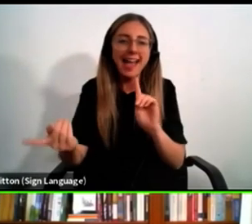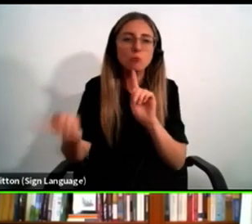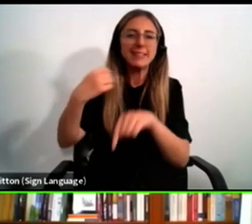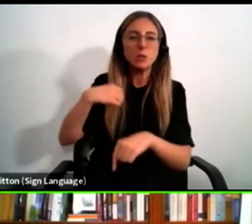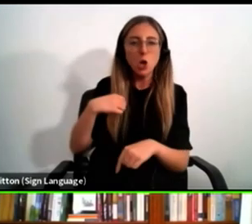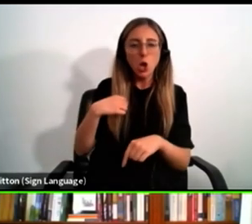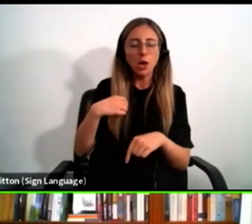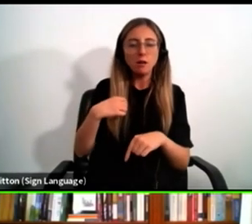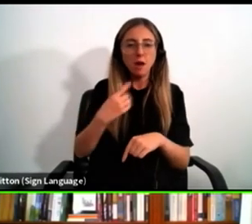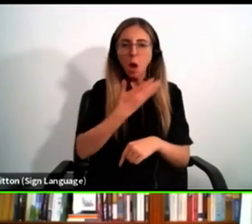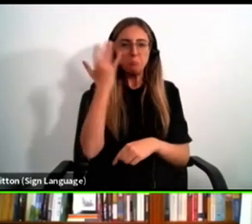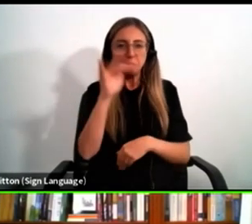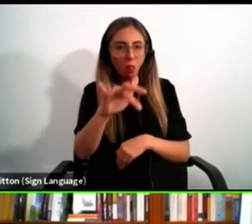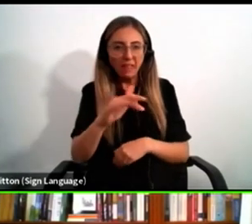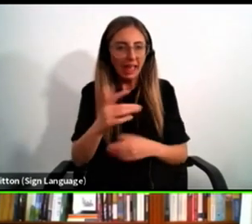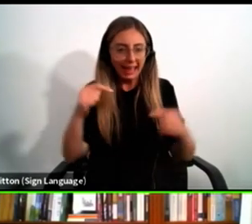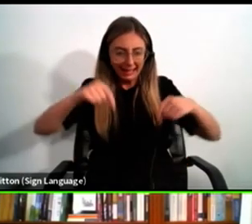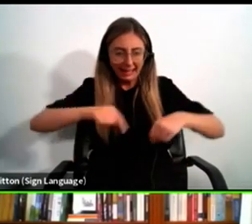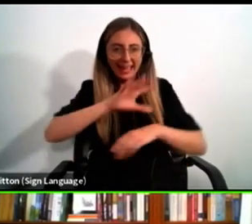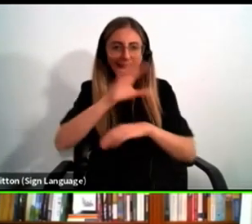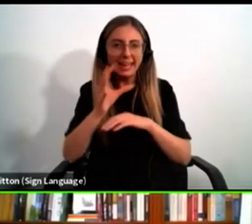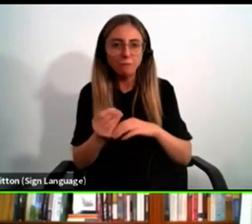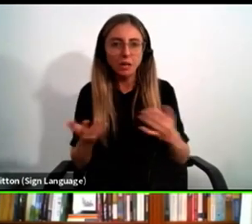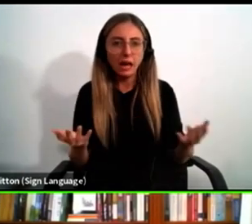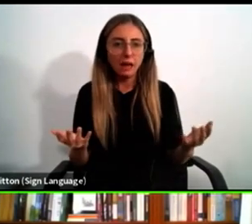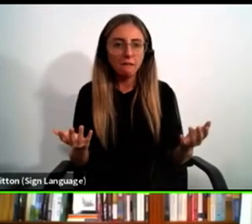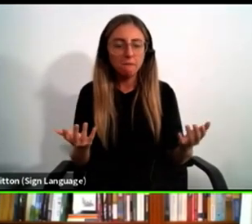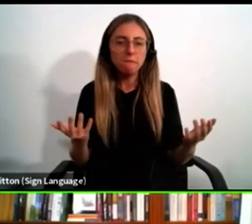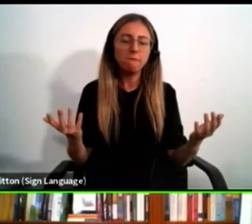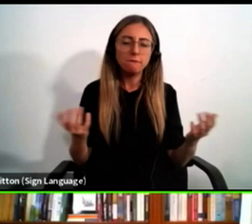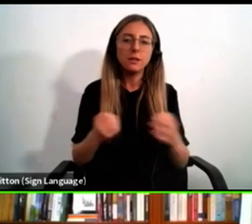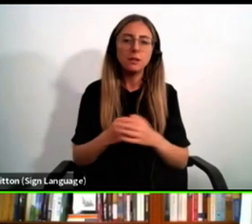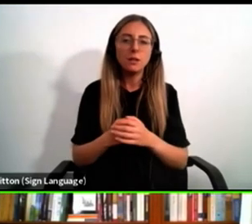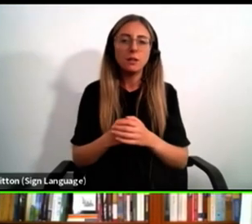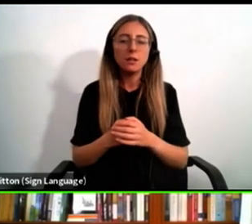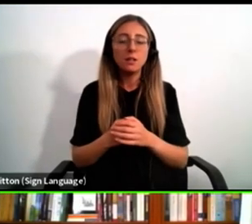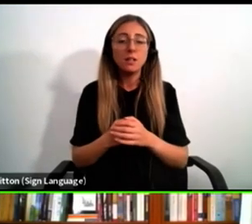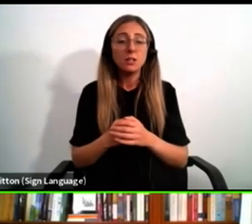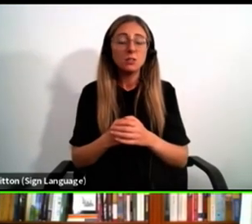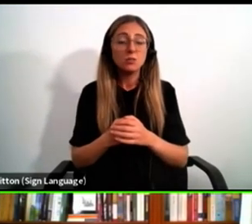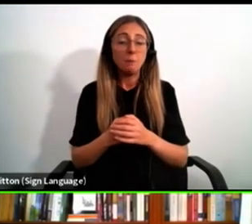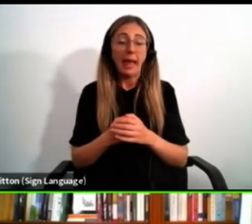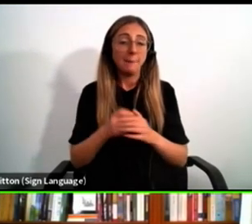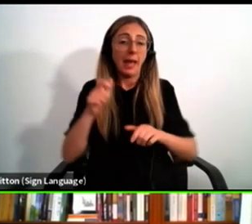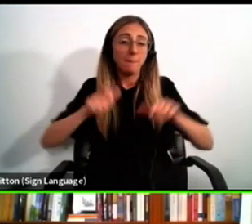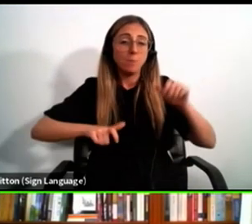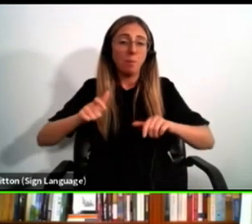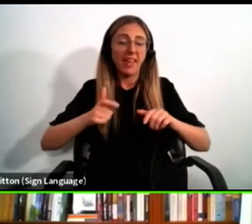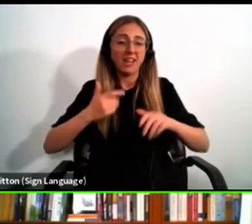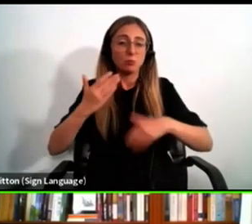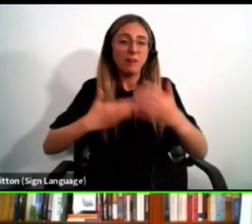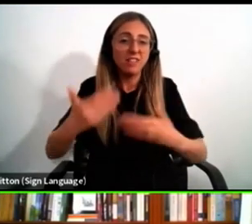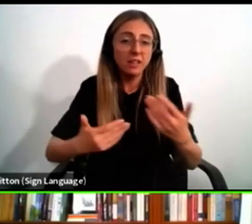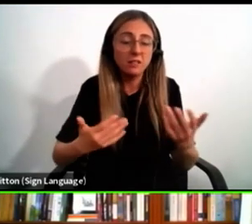ventures are not there on the continent. So one way is either probably government driven or